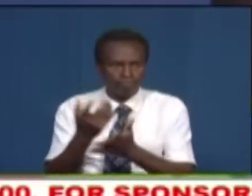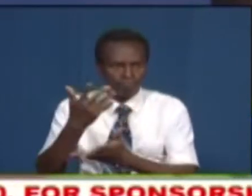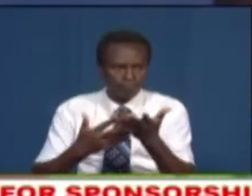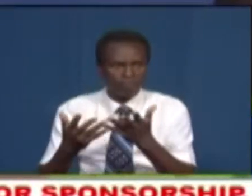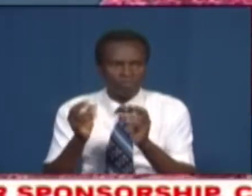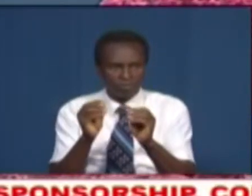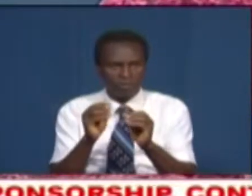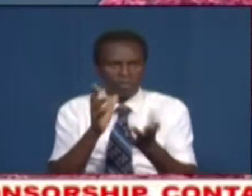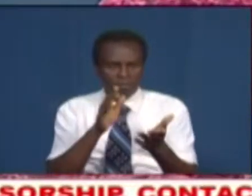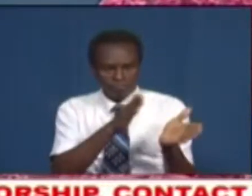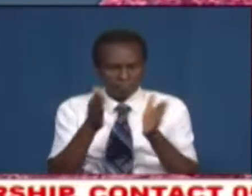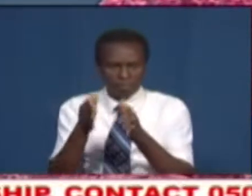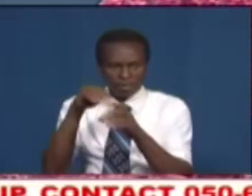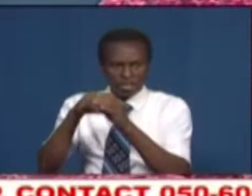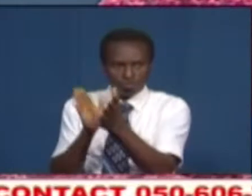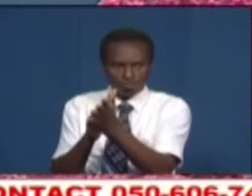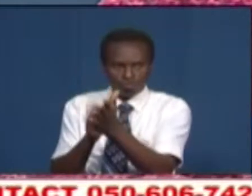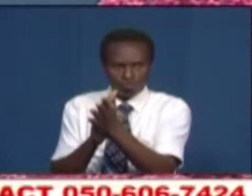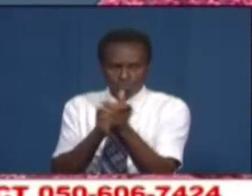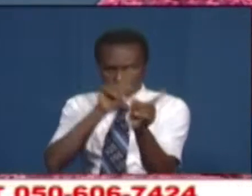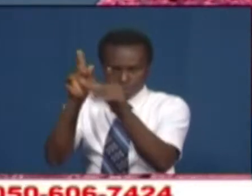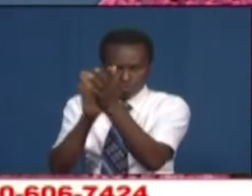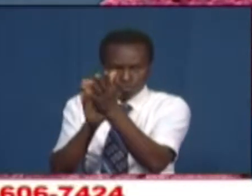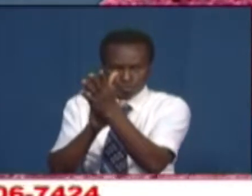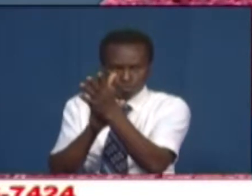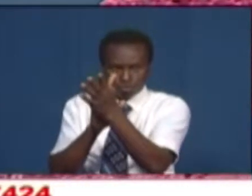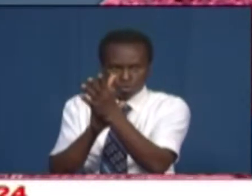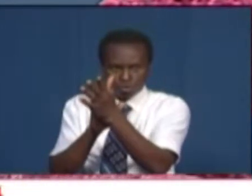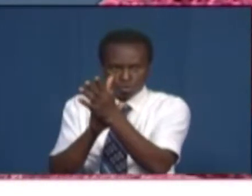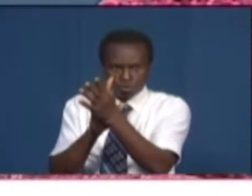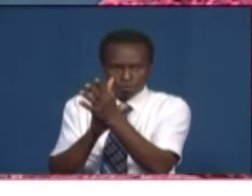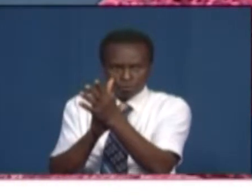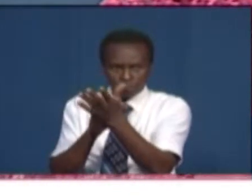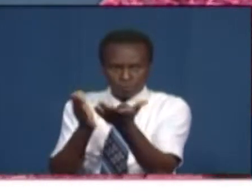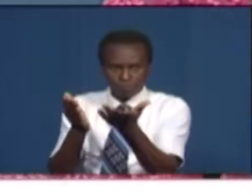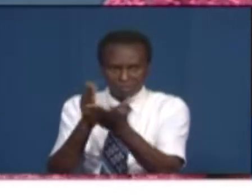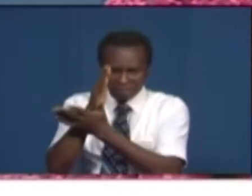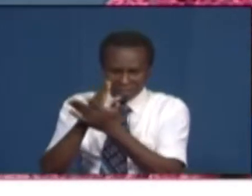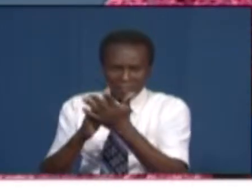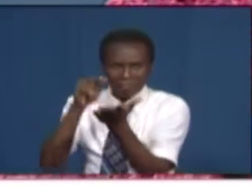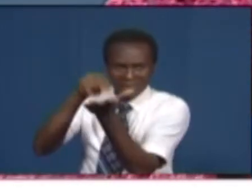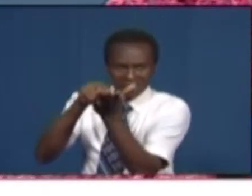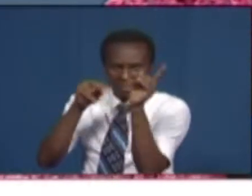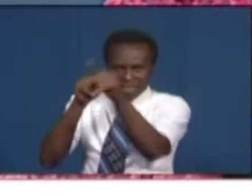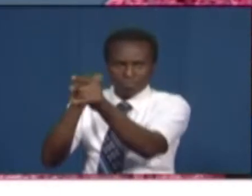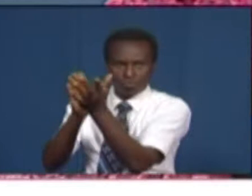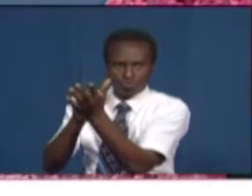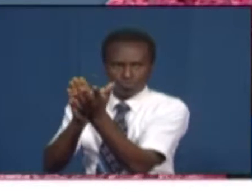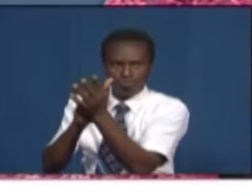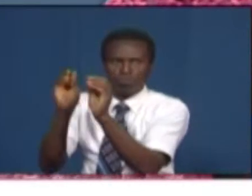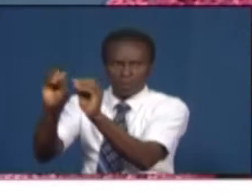the schools too, we have our nurses that come around. It's a partnership